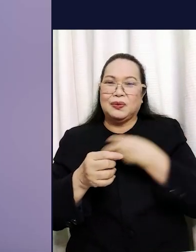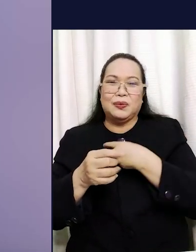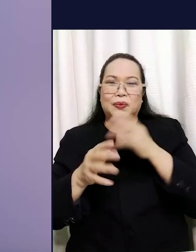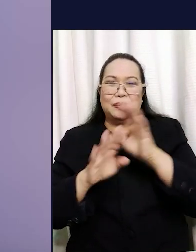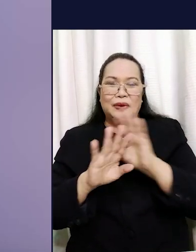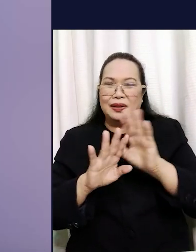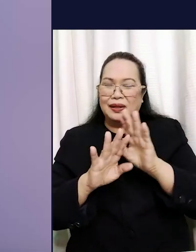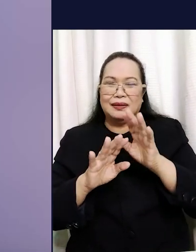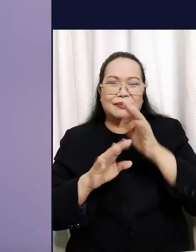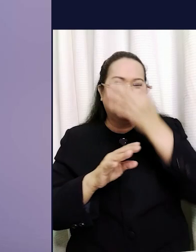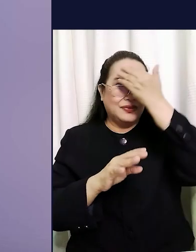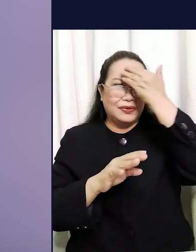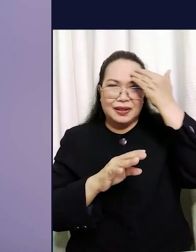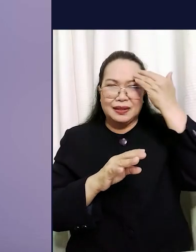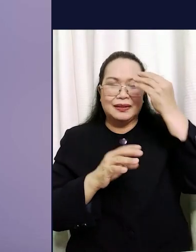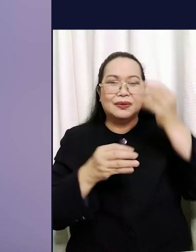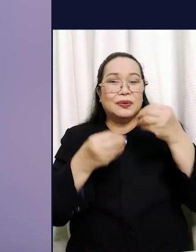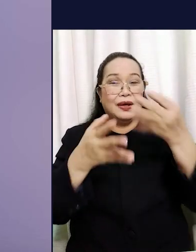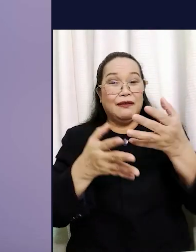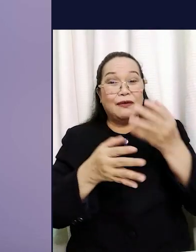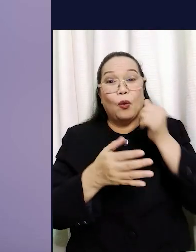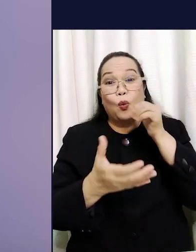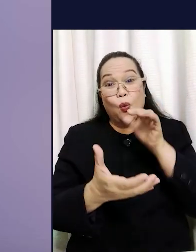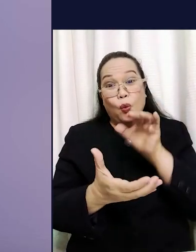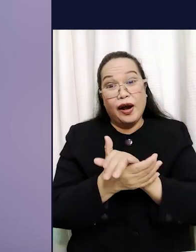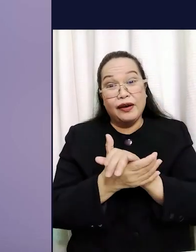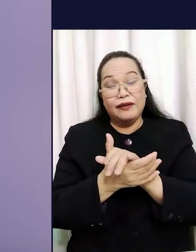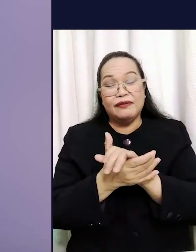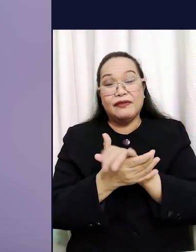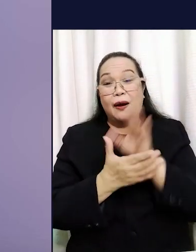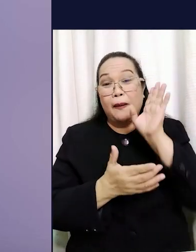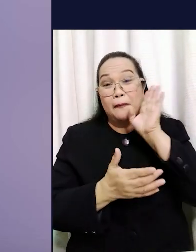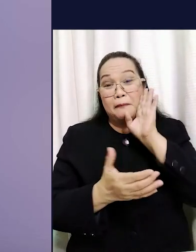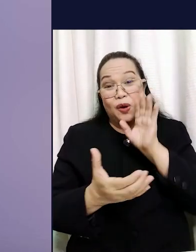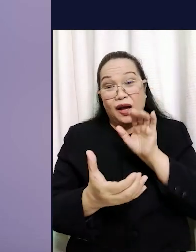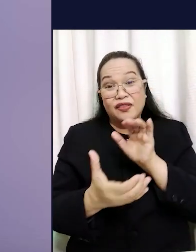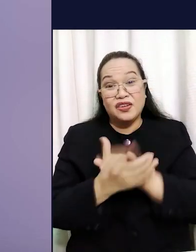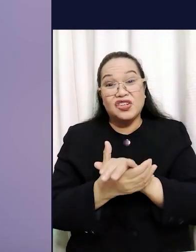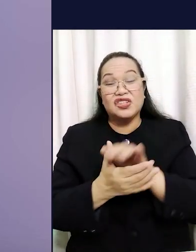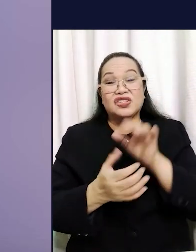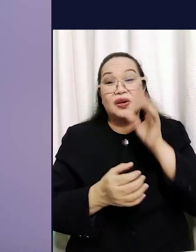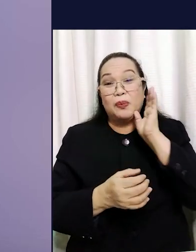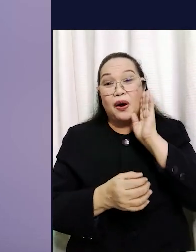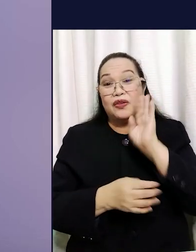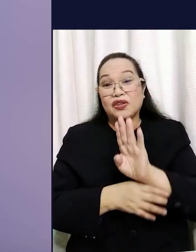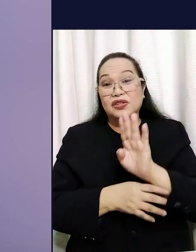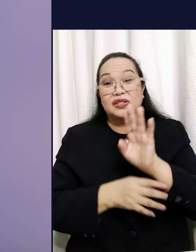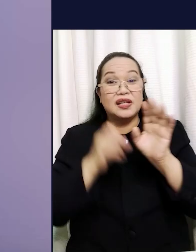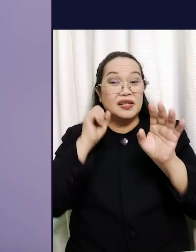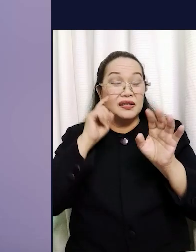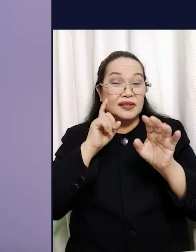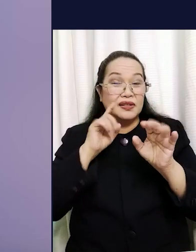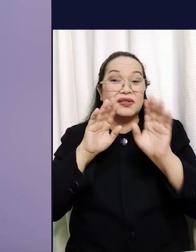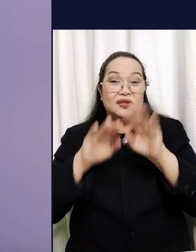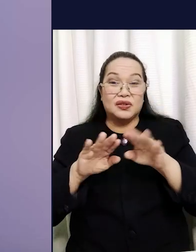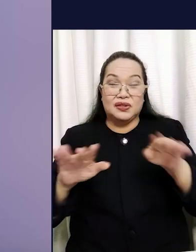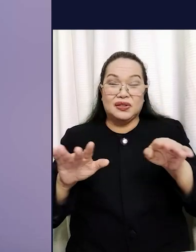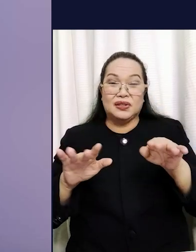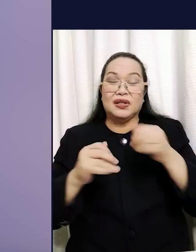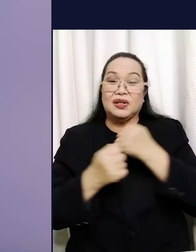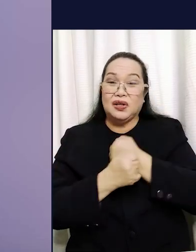family, our brothers and sisters in Christ, and the Lord's church, the